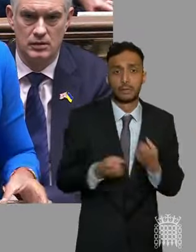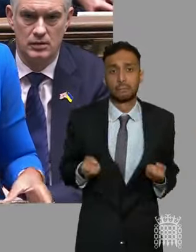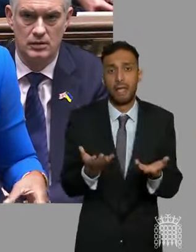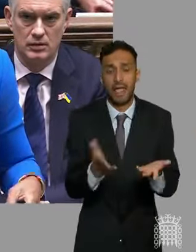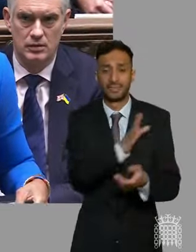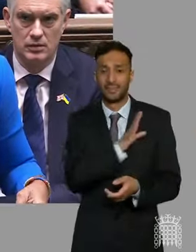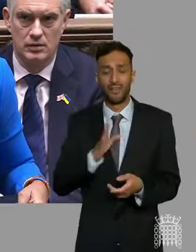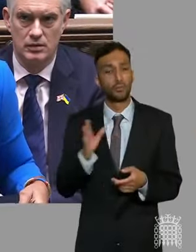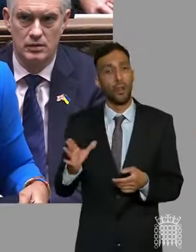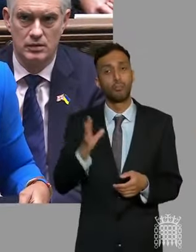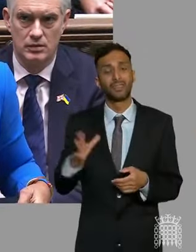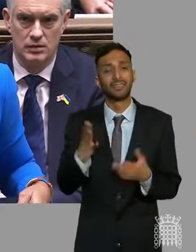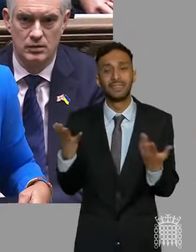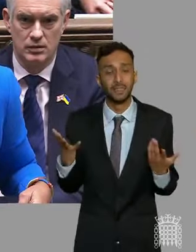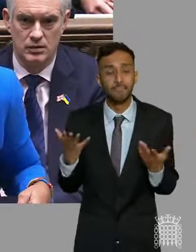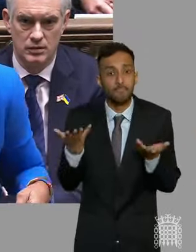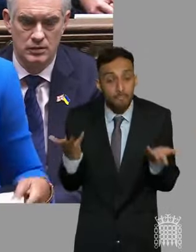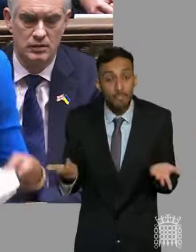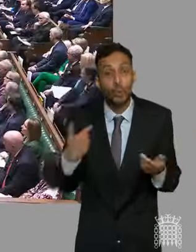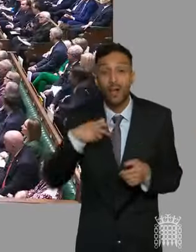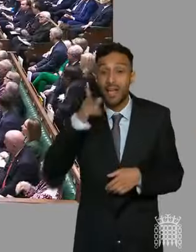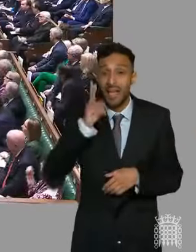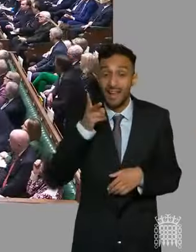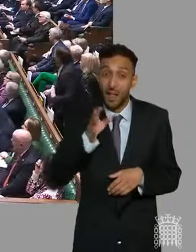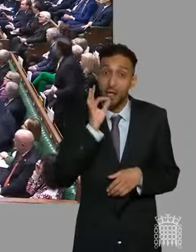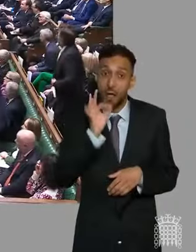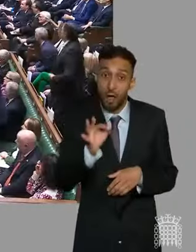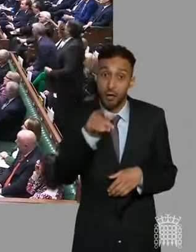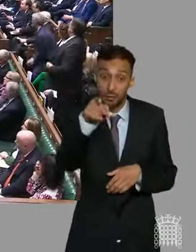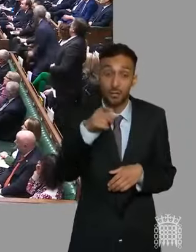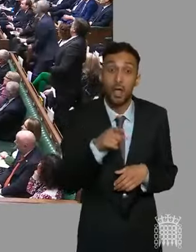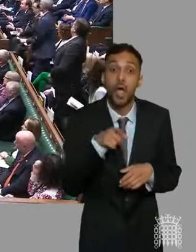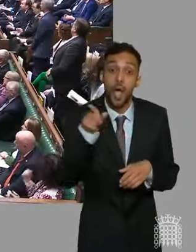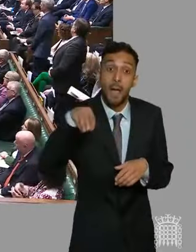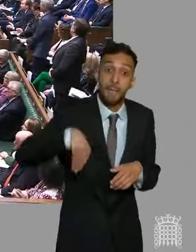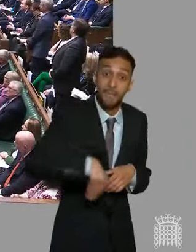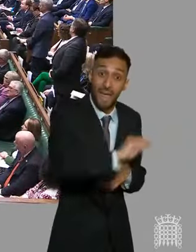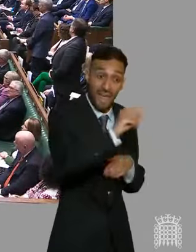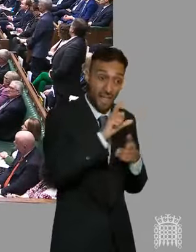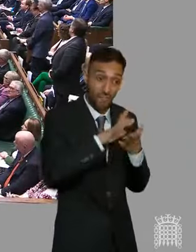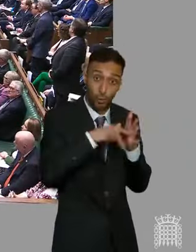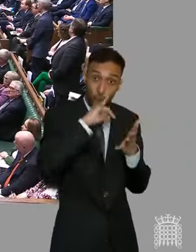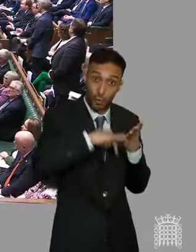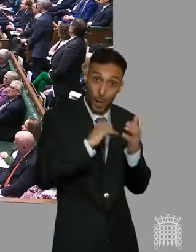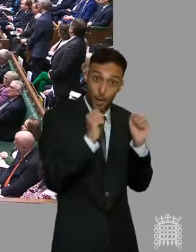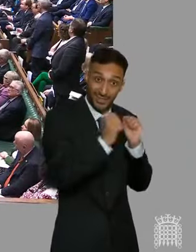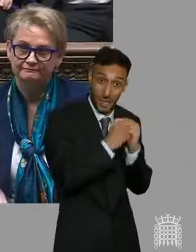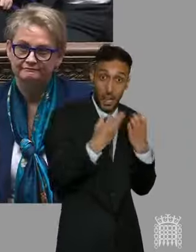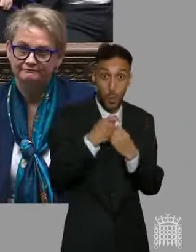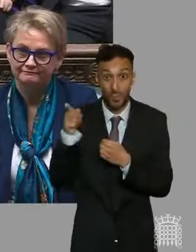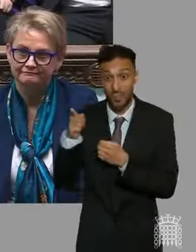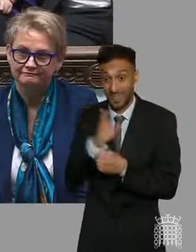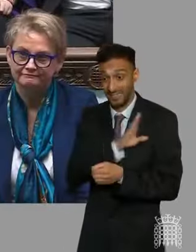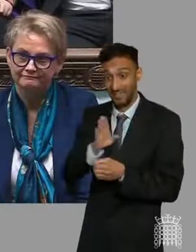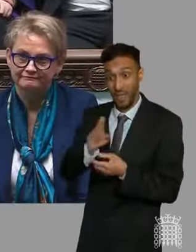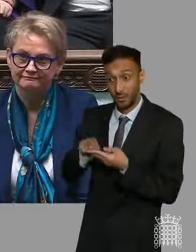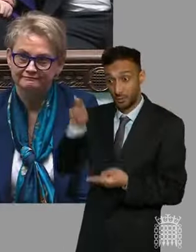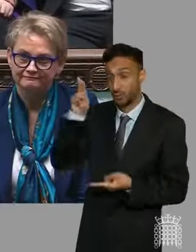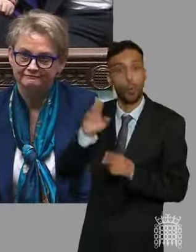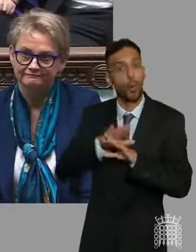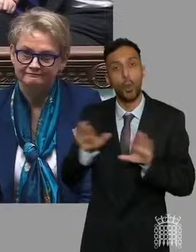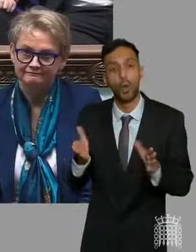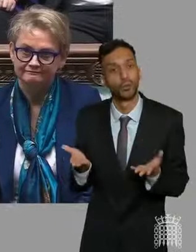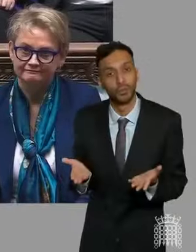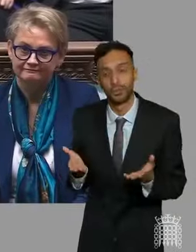Chagos deal with this defence uplift or not? Prime Minister. I've just dealt with that question. She gave